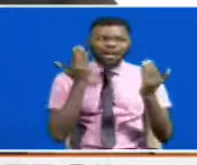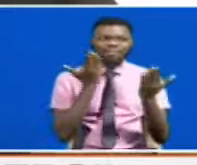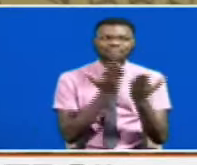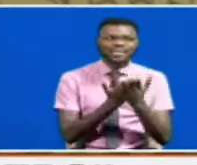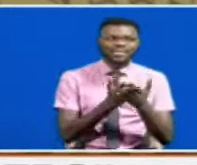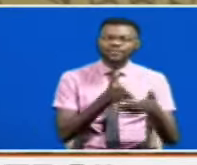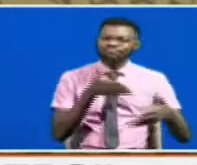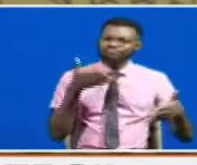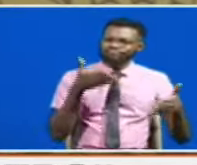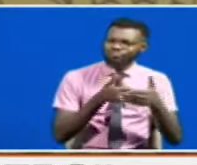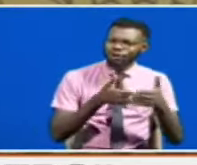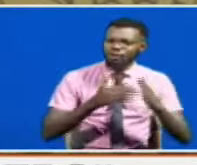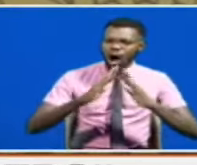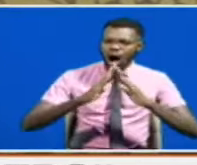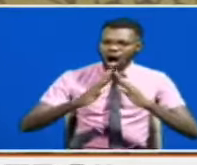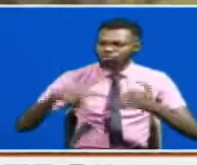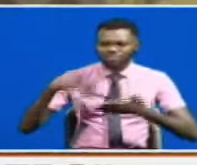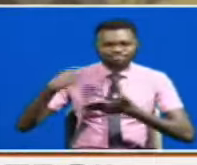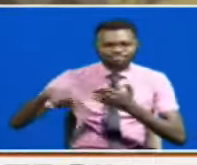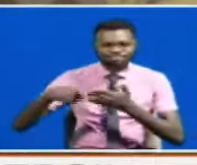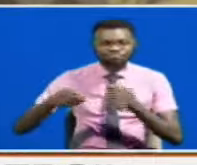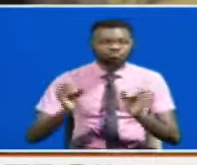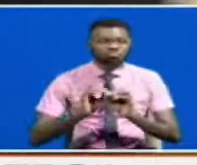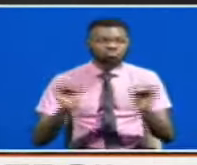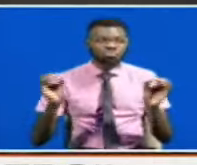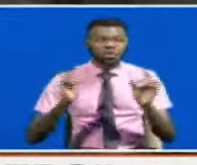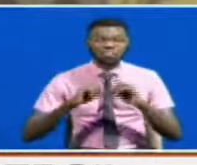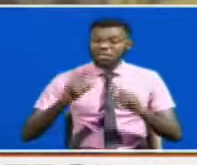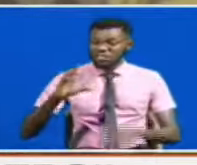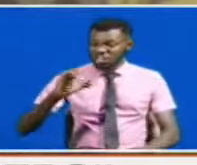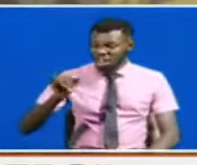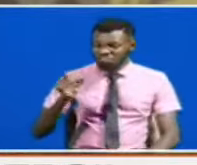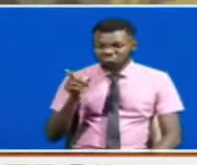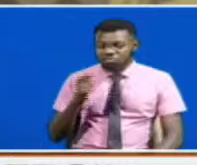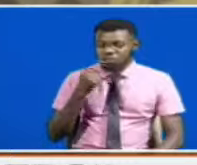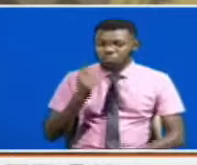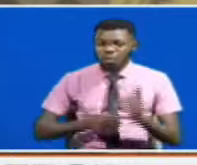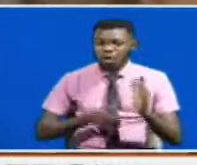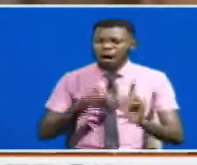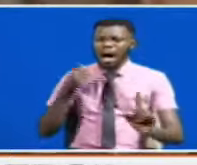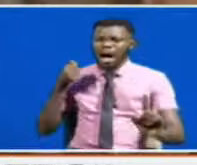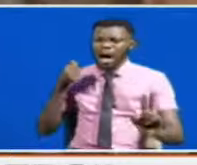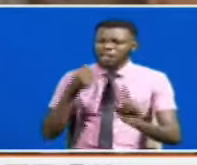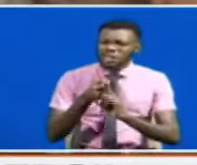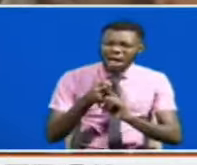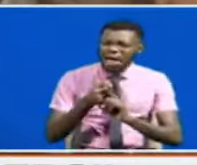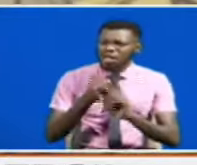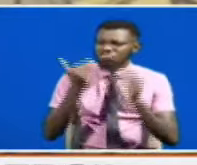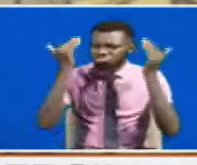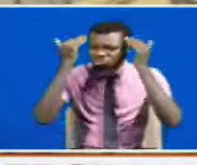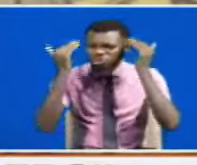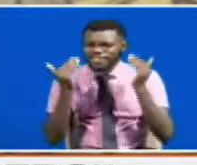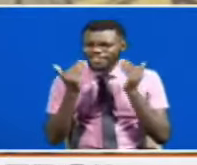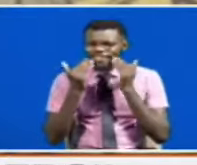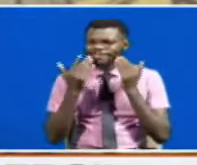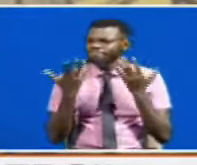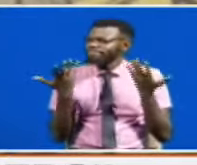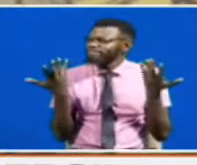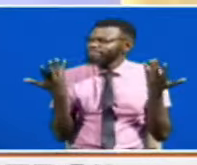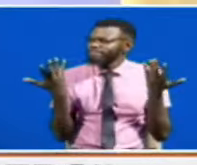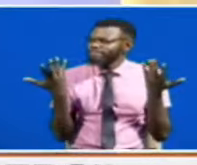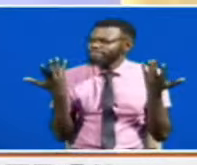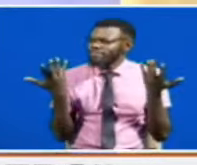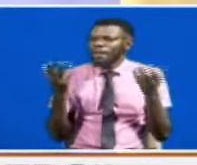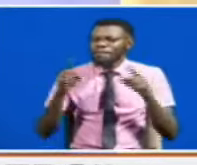levy, CJ Koome has said that no amount of attacks will deter the judiciary from making independent